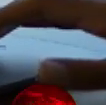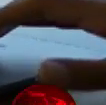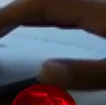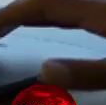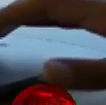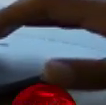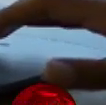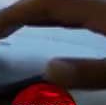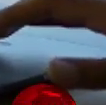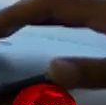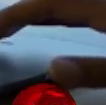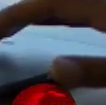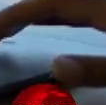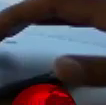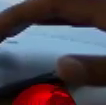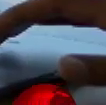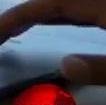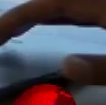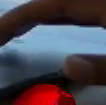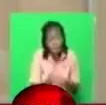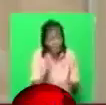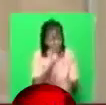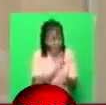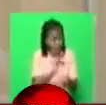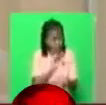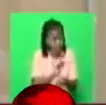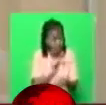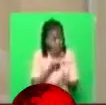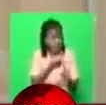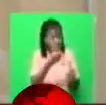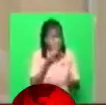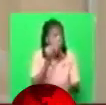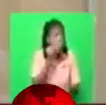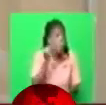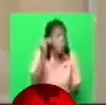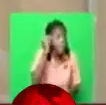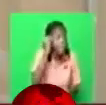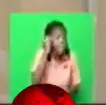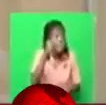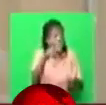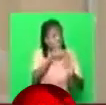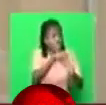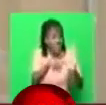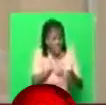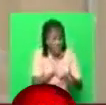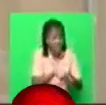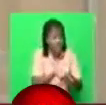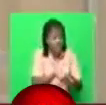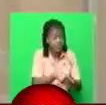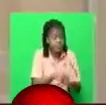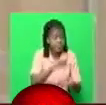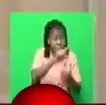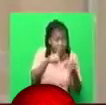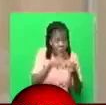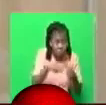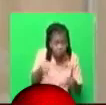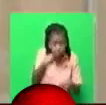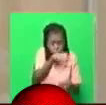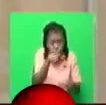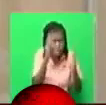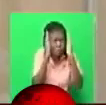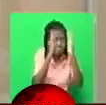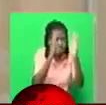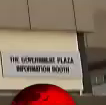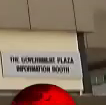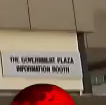policy is not as easy as it sounds. If you listen to some of the commentators, it appears that this can be done by the wave